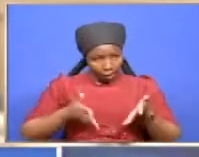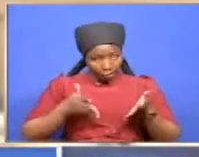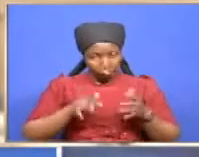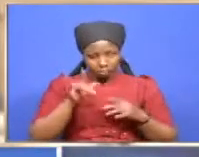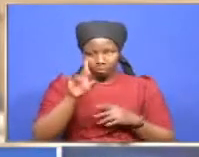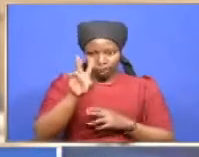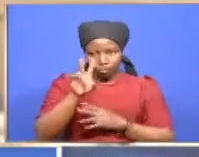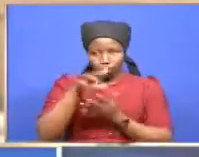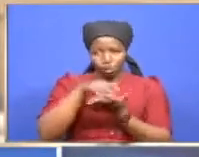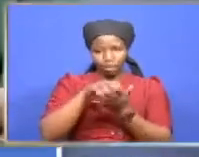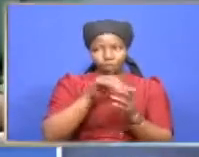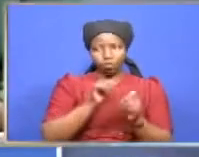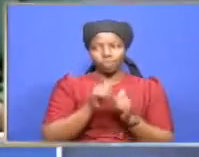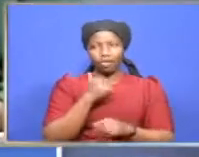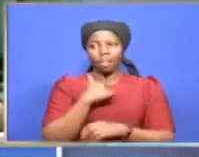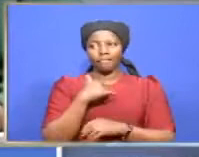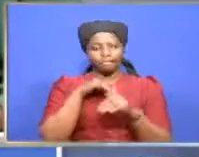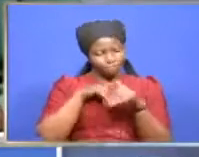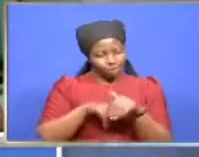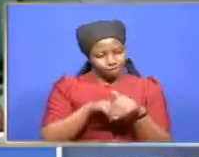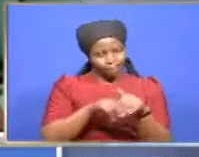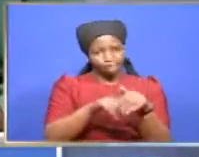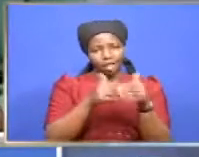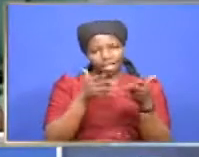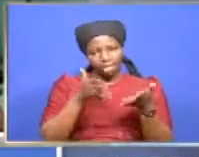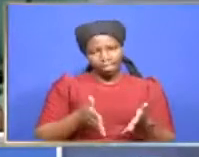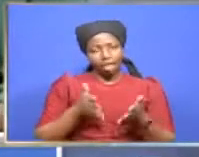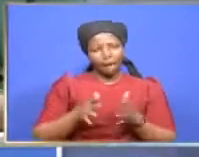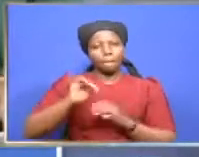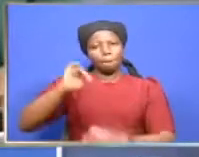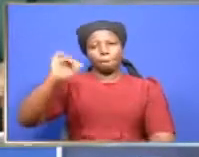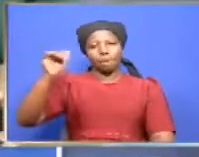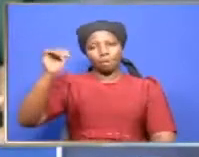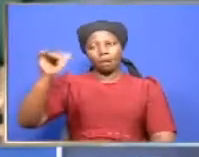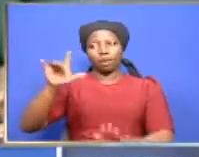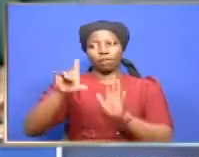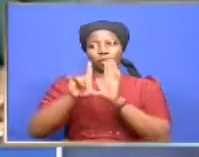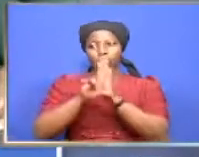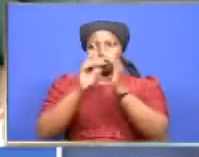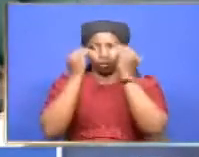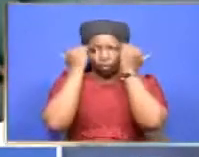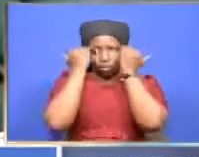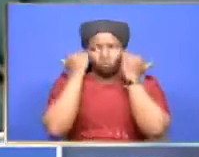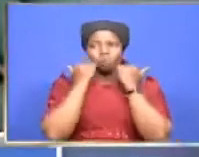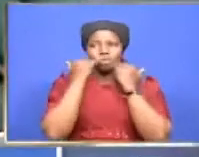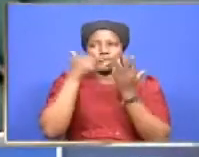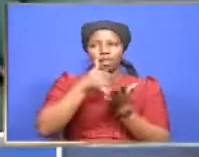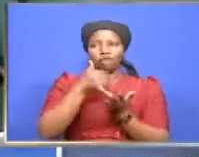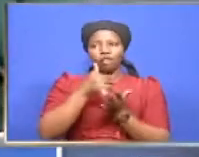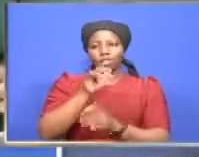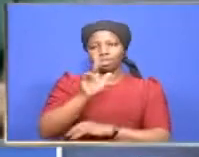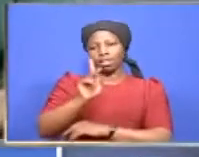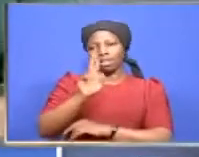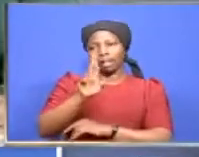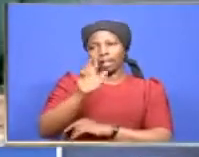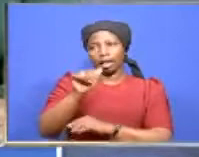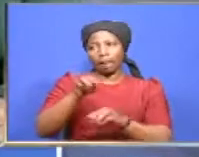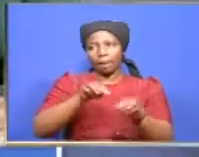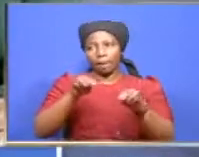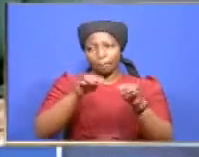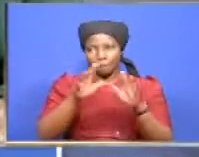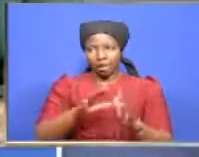two cases that we have followed up here at the Milimani Law Courts, which involve the KRA manager,